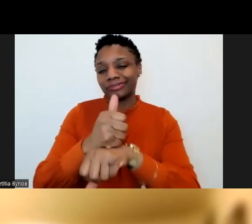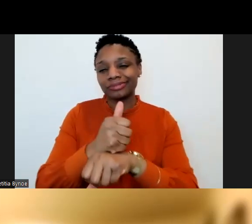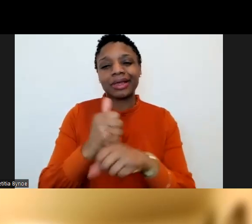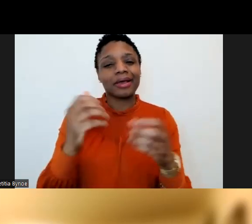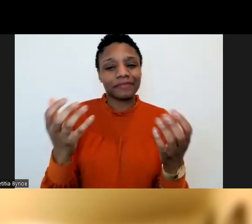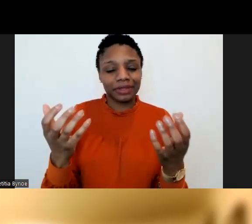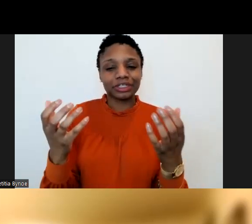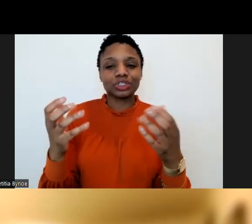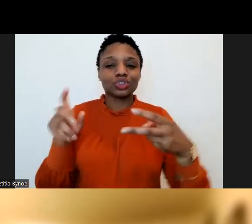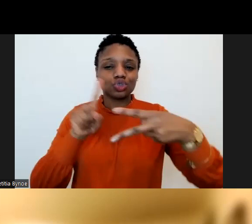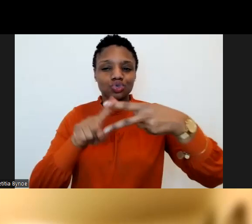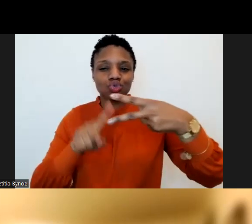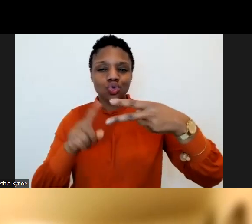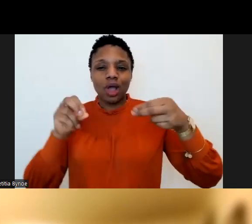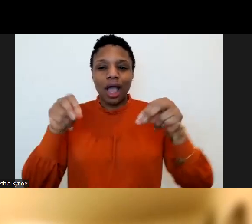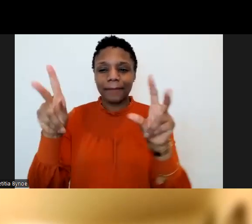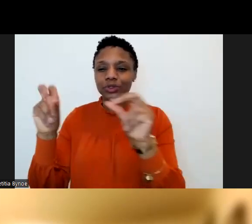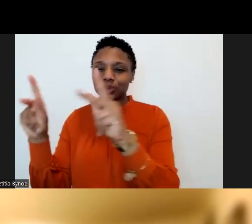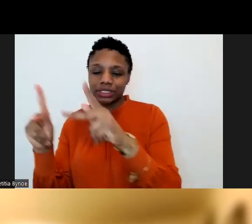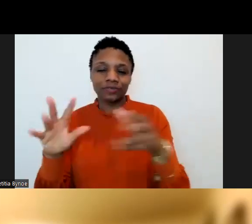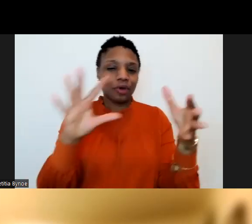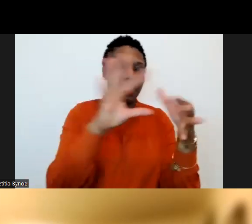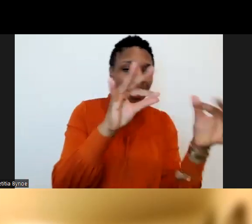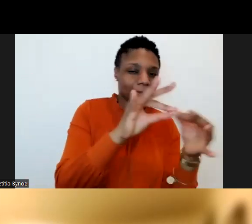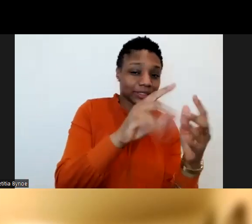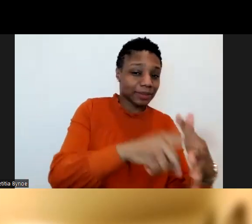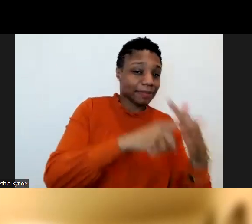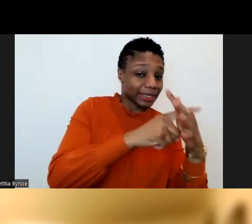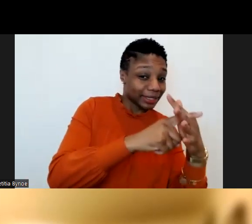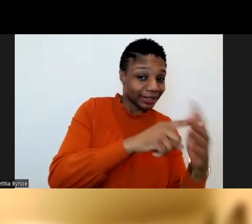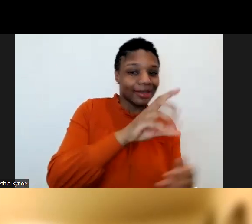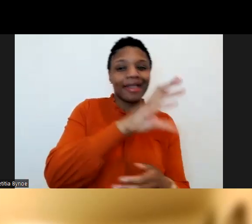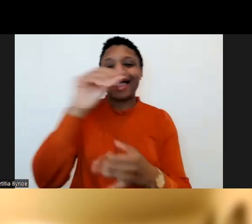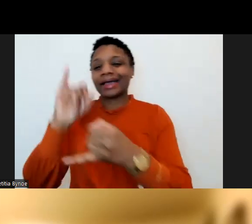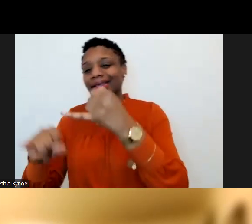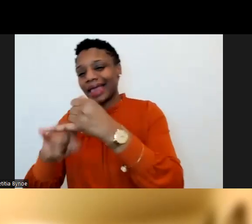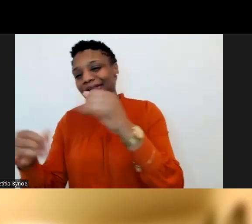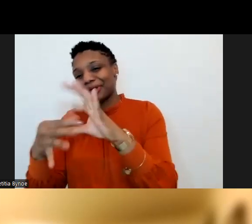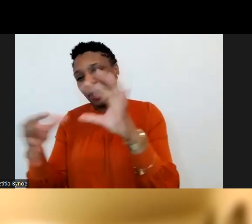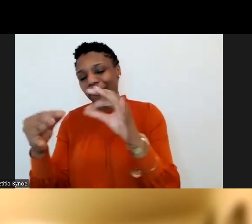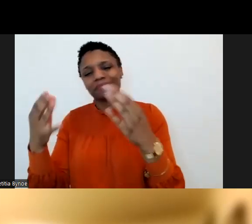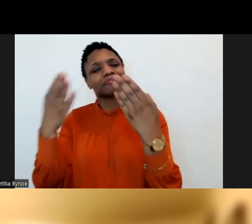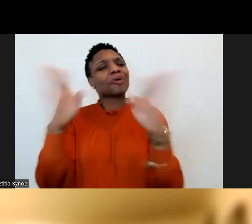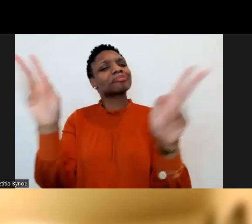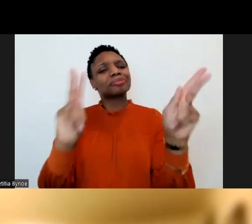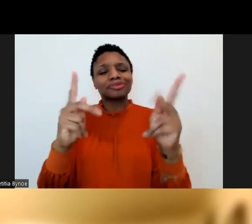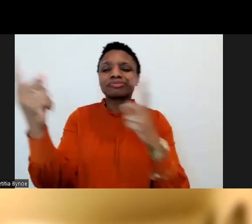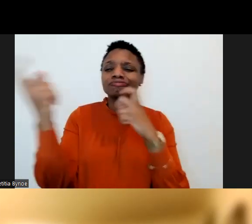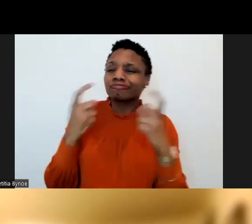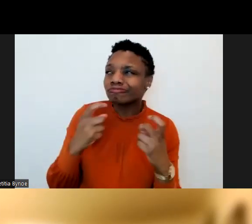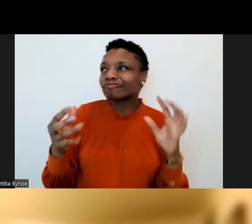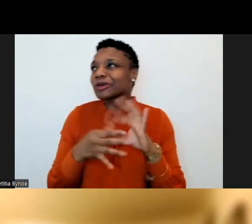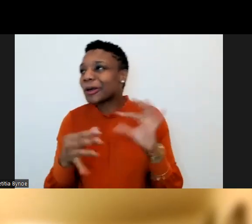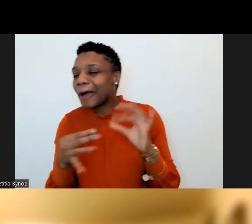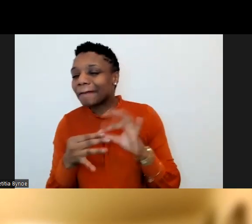having the 2 sections or the 2 sections in the agenda for public comment, for folks to ask questions or make a comment at the